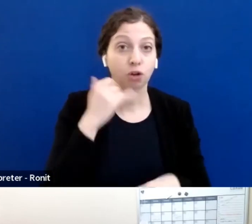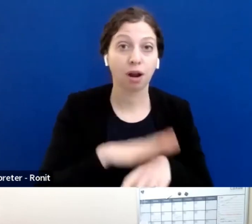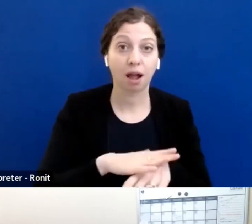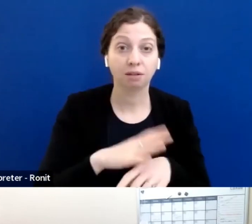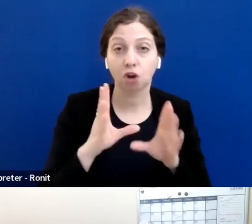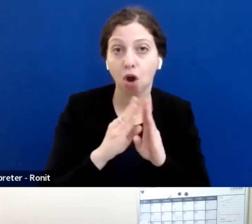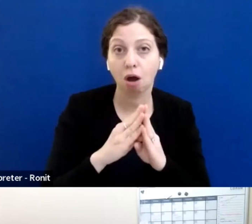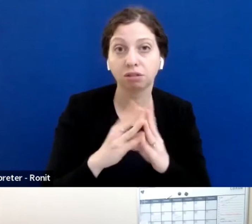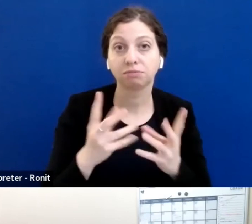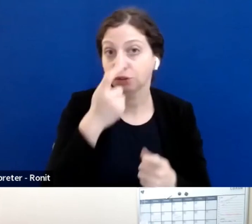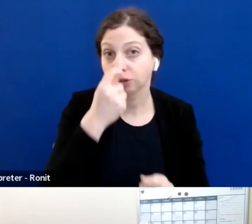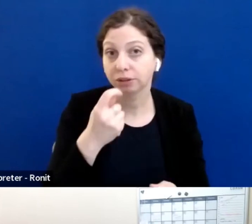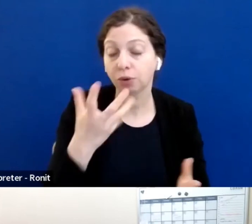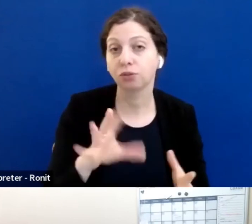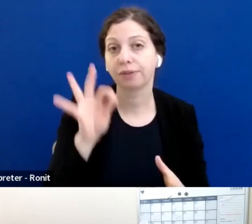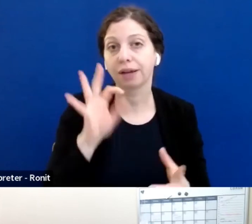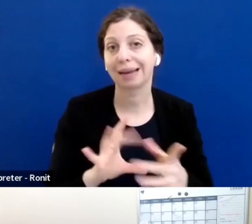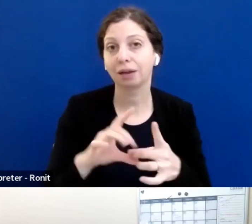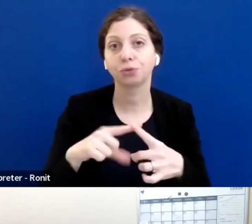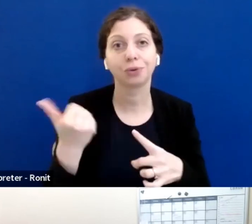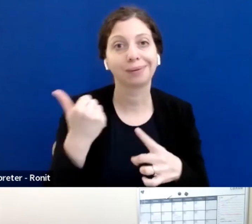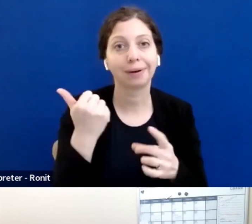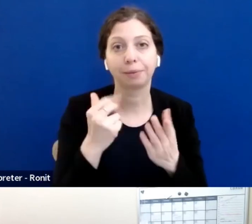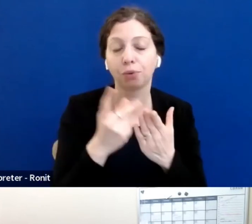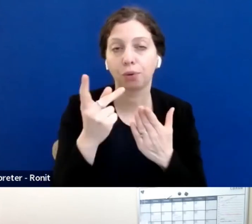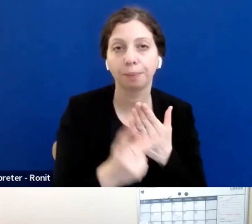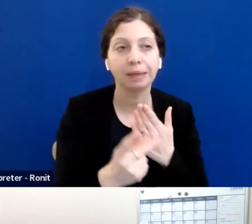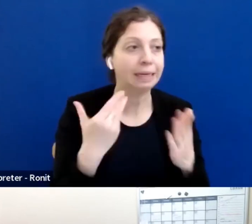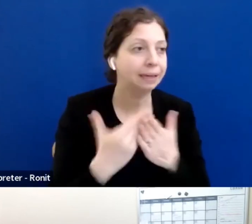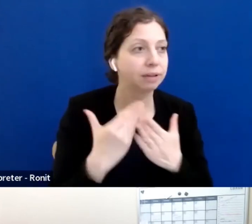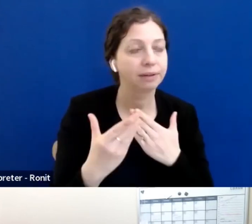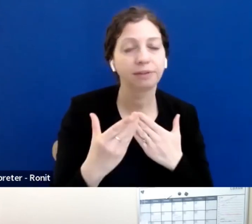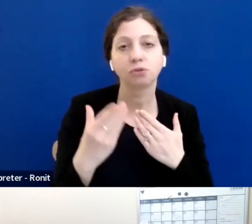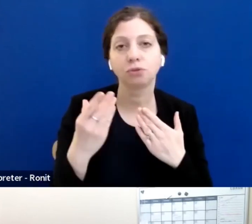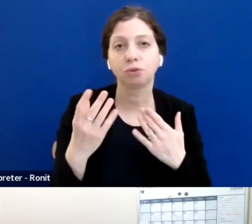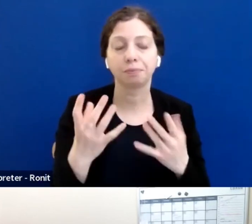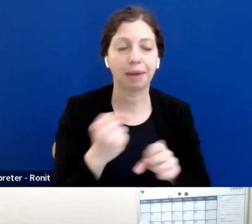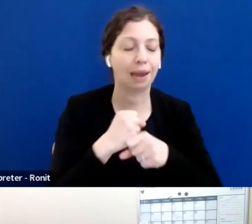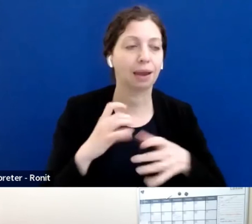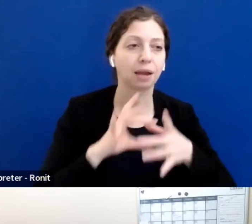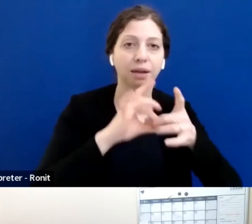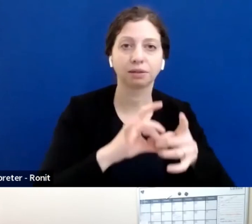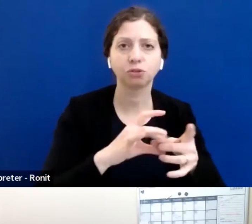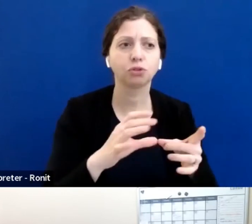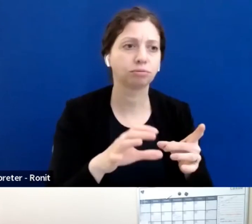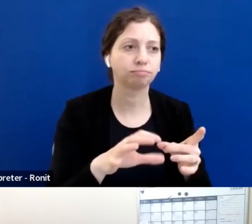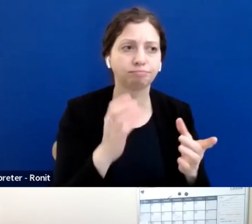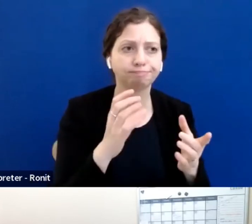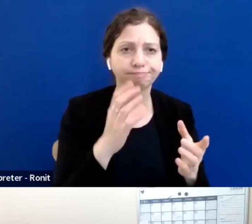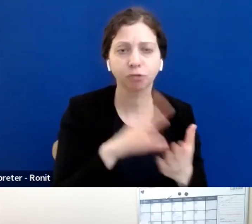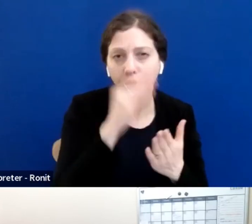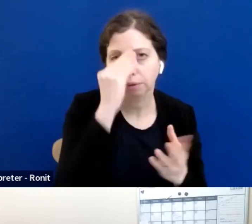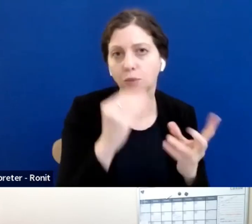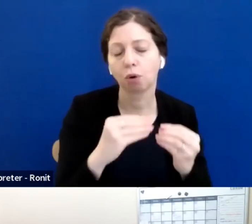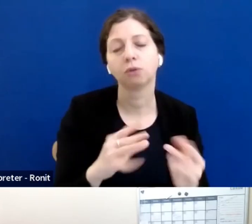would like to find a connection to any of these programs, even if it's just to make that connection and find out more. Please reach out